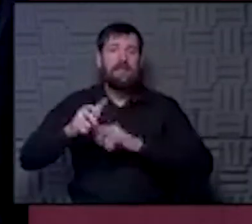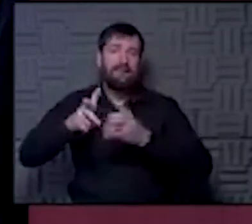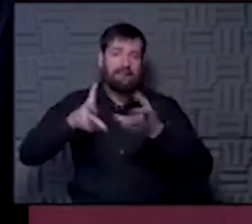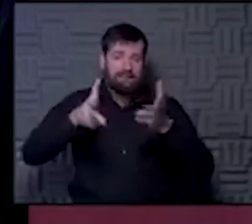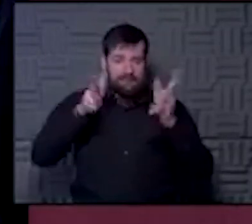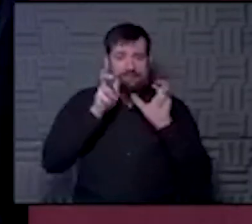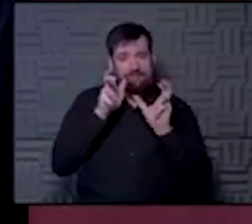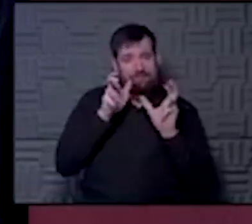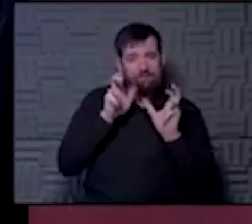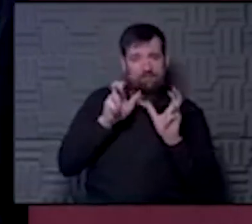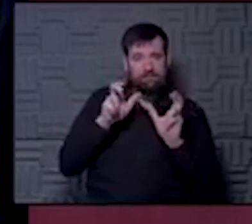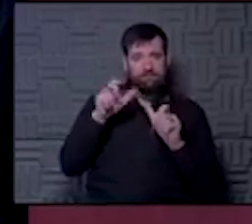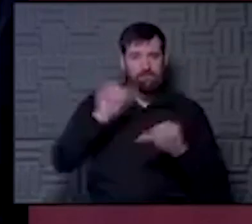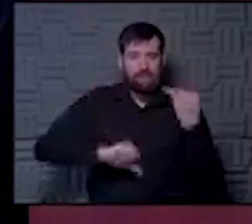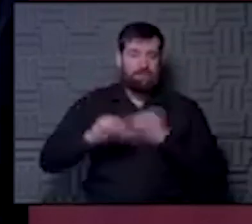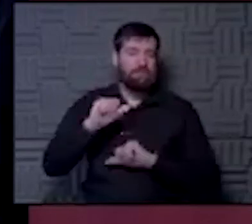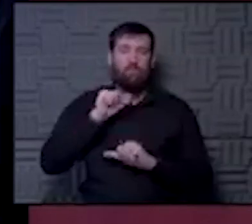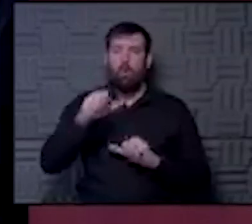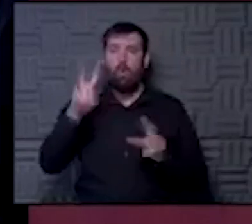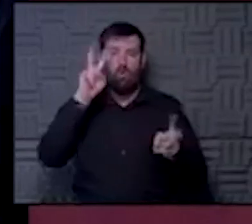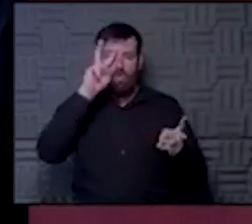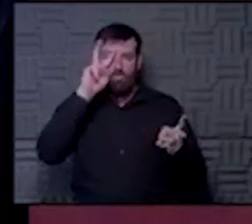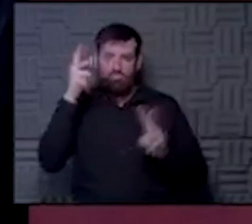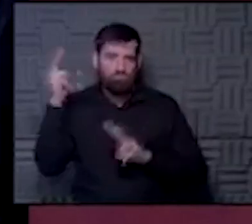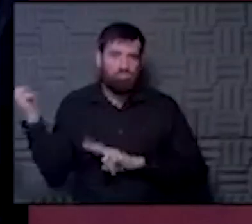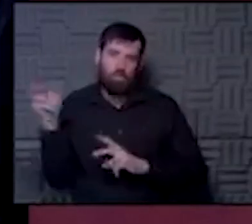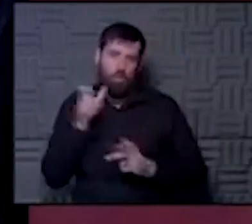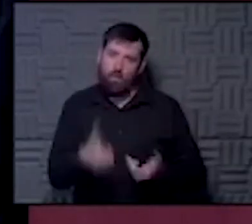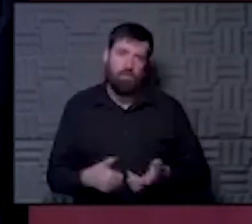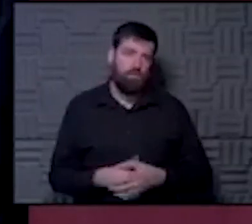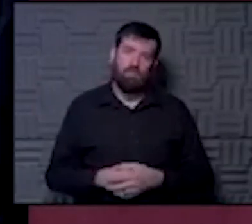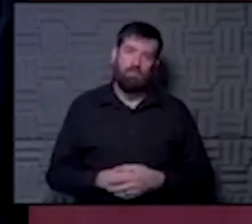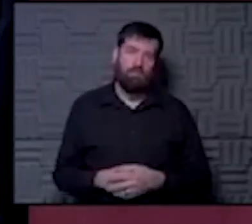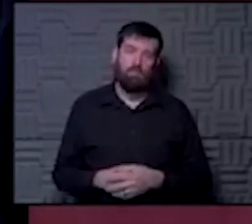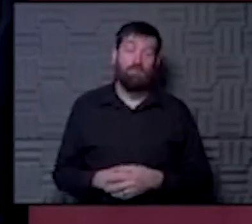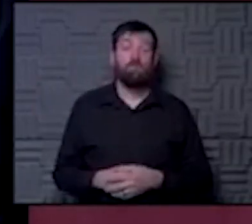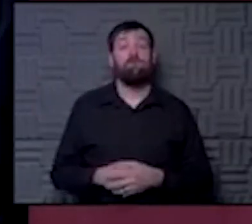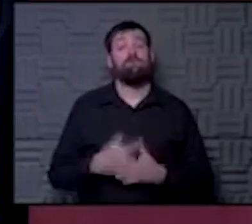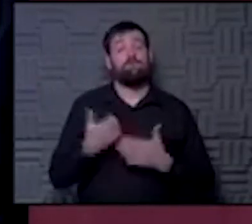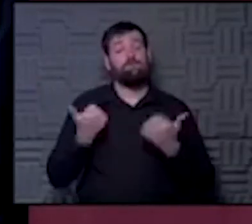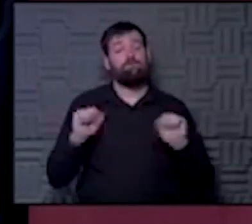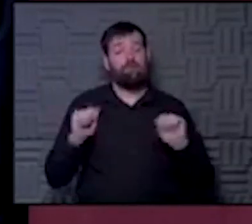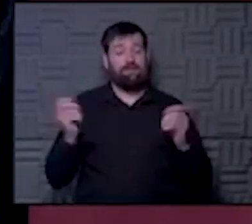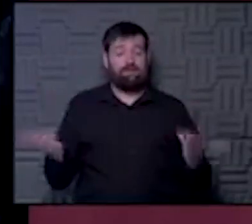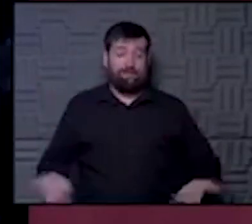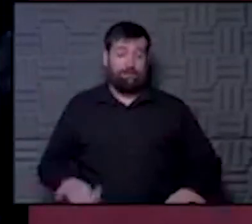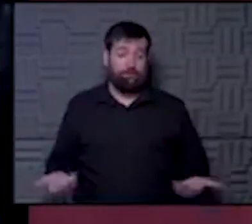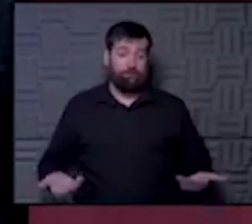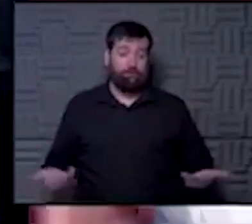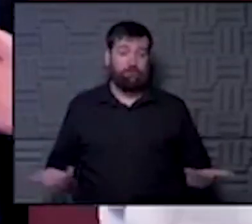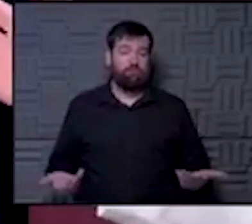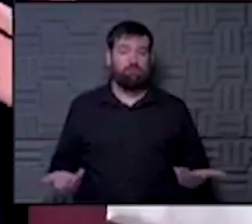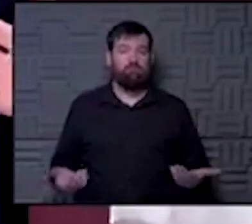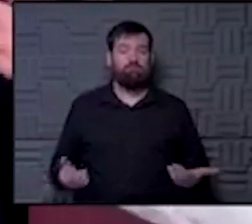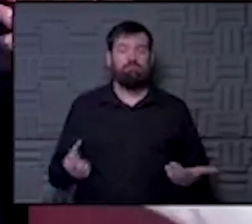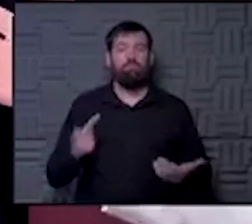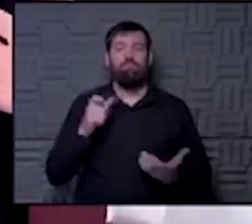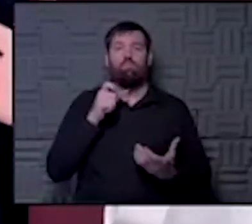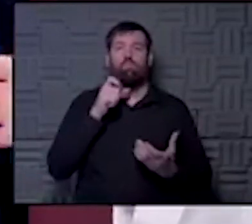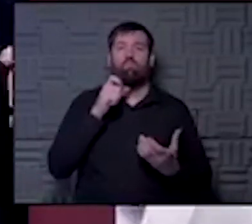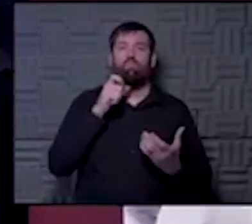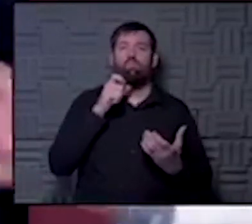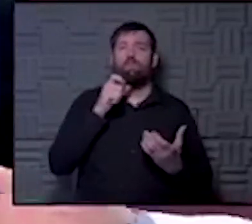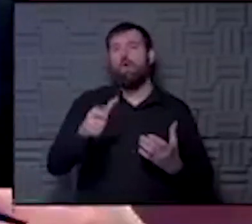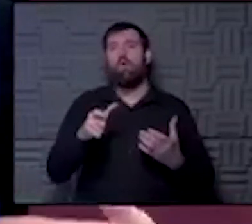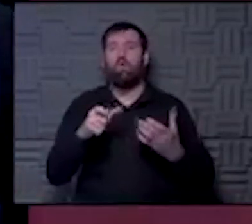it's not going to lead you we're not going to lead you astray about that. One of the things we've tried to do in this program is to not flapjack. We don't flap our